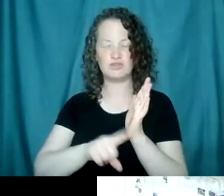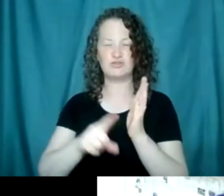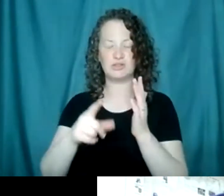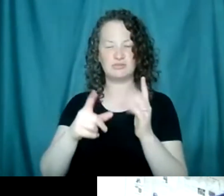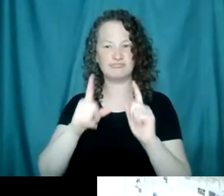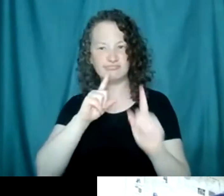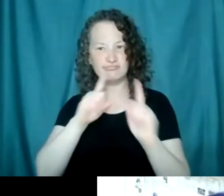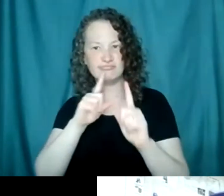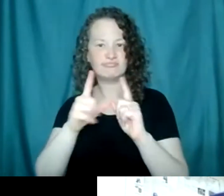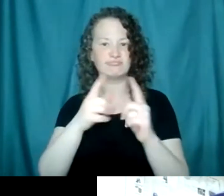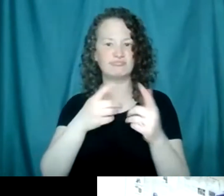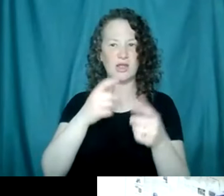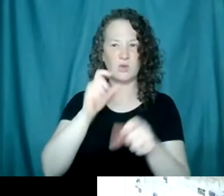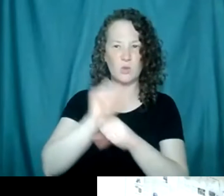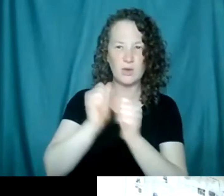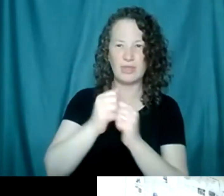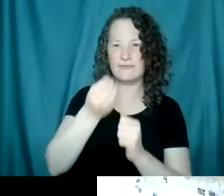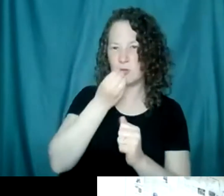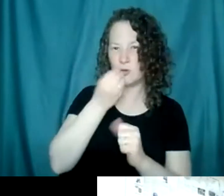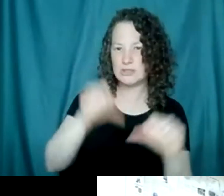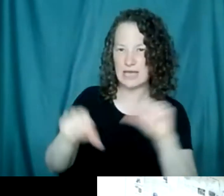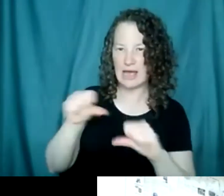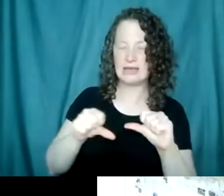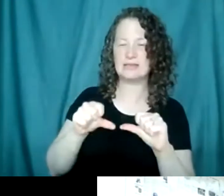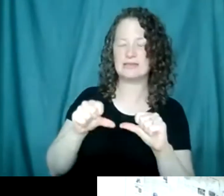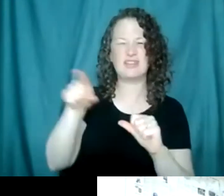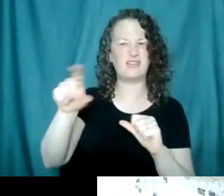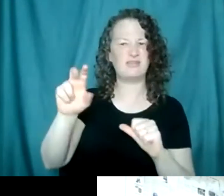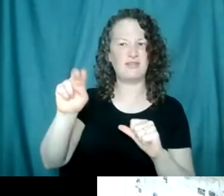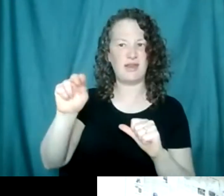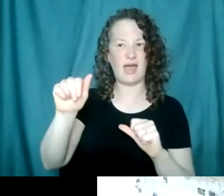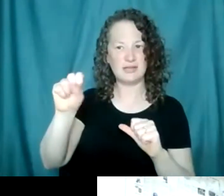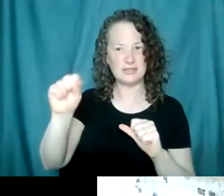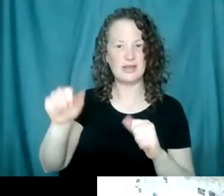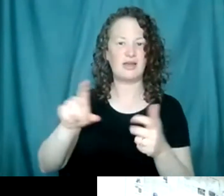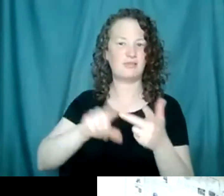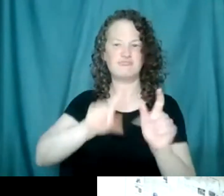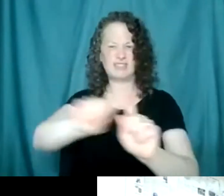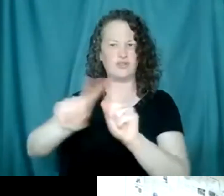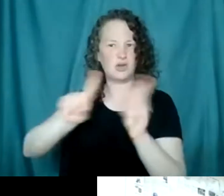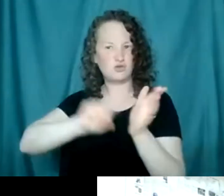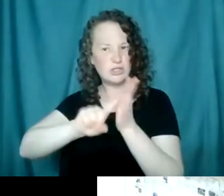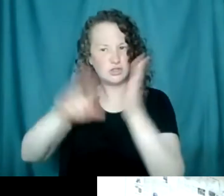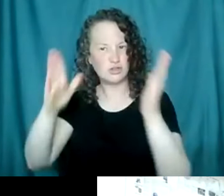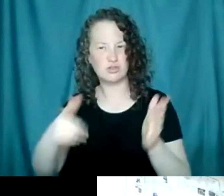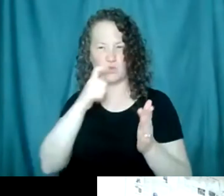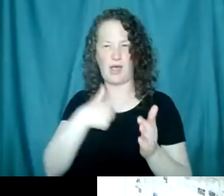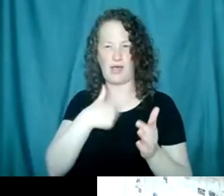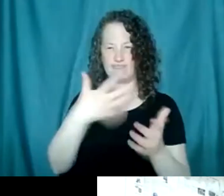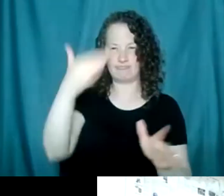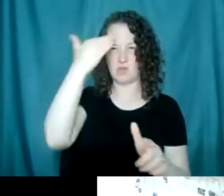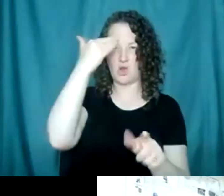with like the food science team down at NASA Kennedy Space Center and researchers that I know who work in this space, one